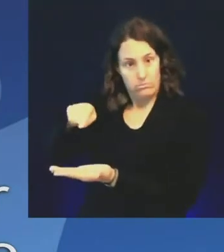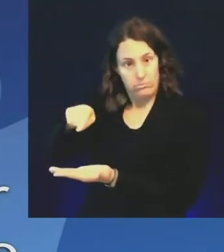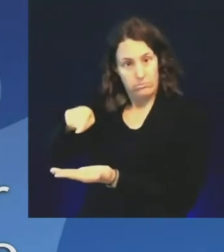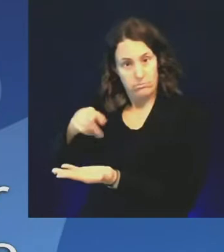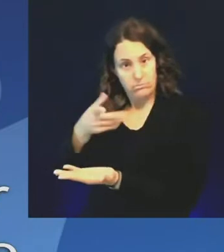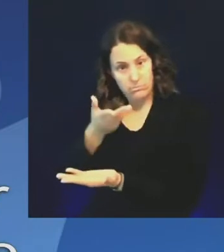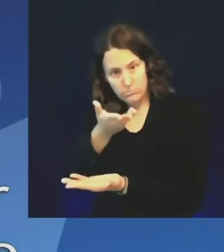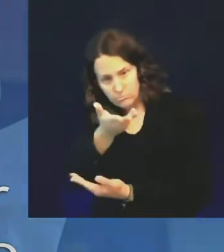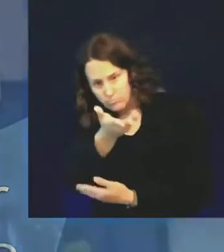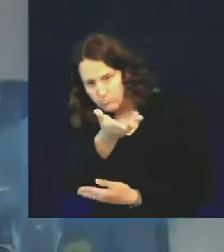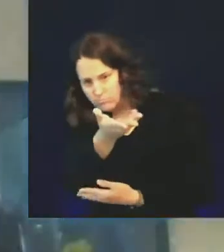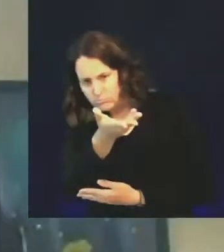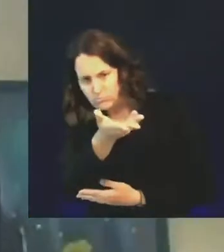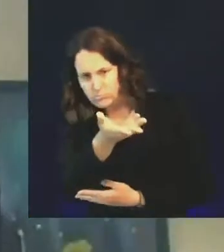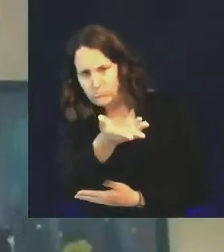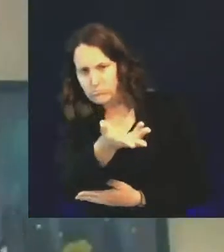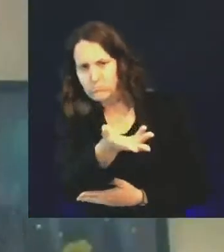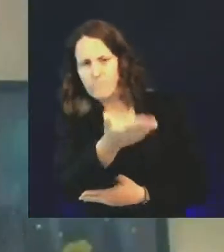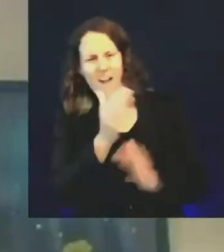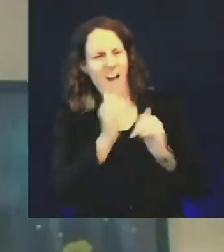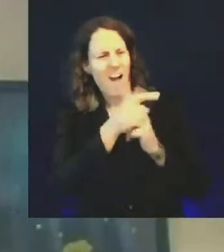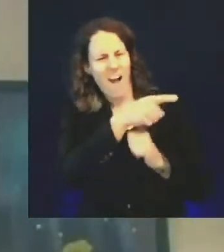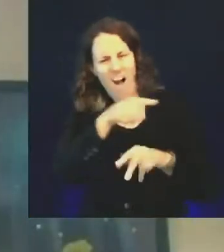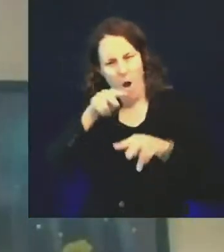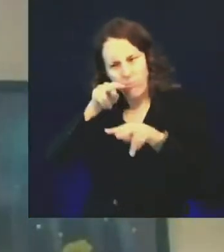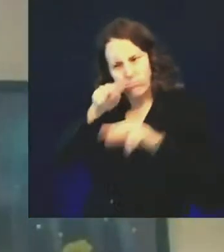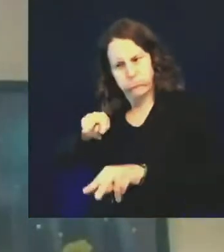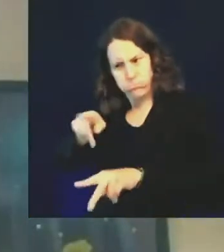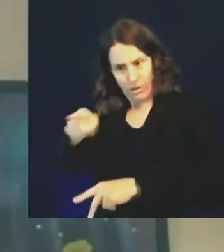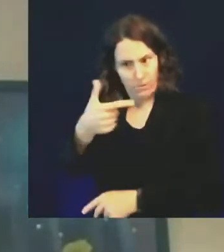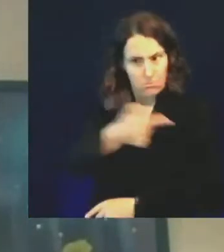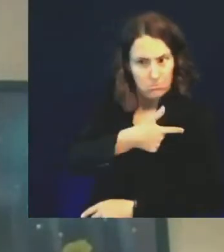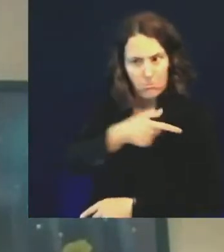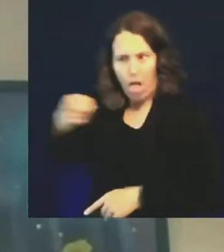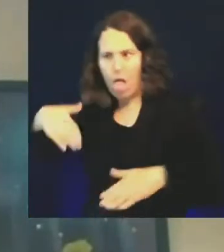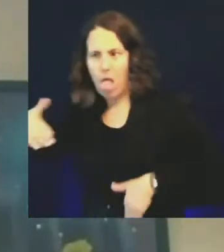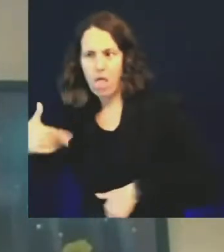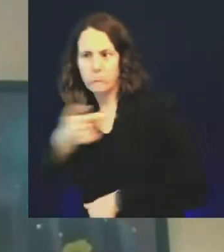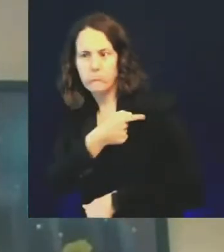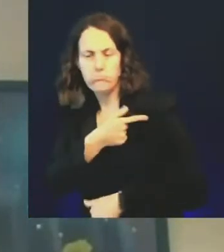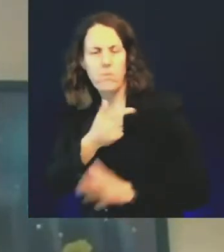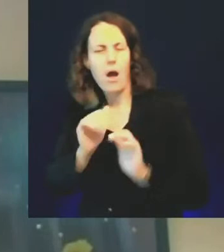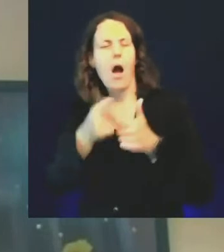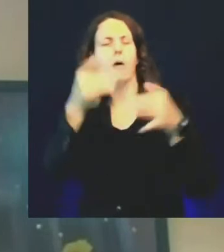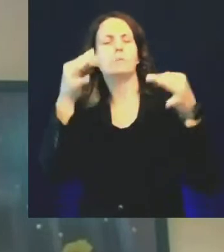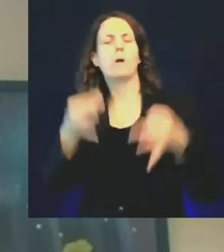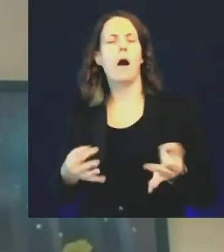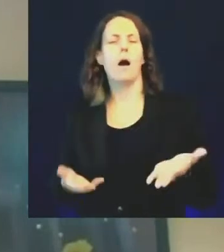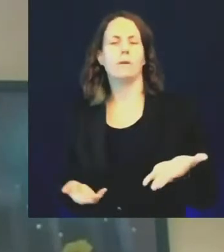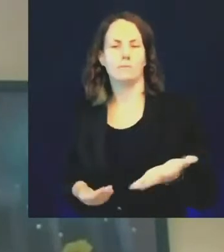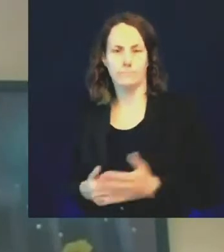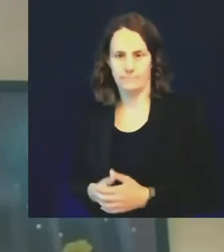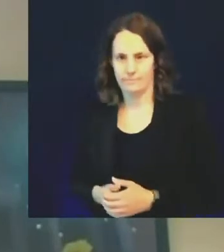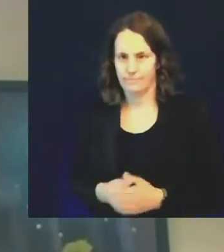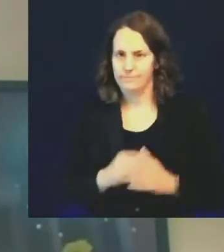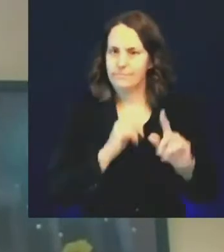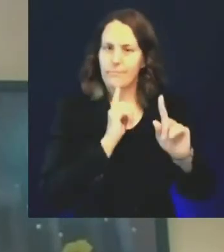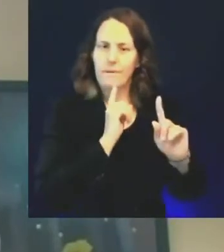So I think as we worked with schools across Wisconsin, we will